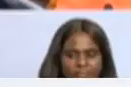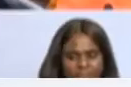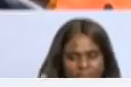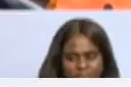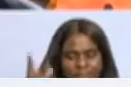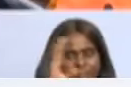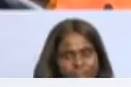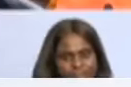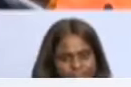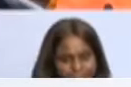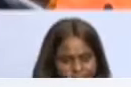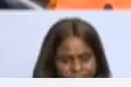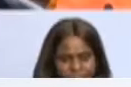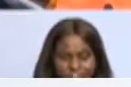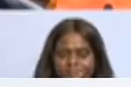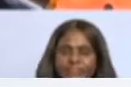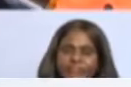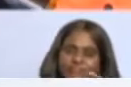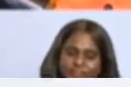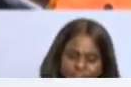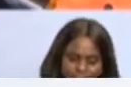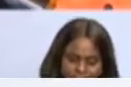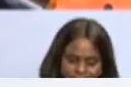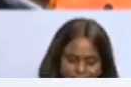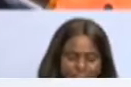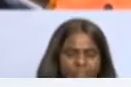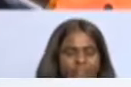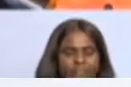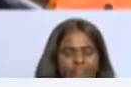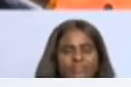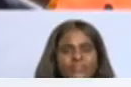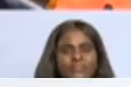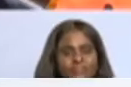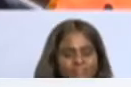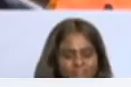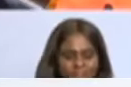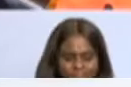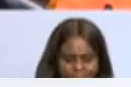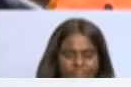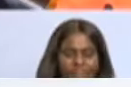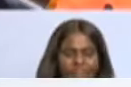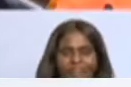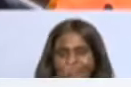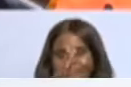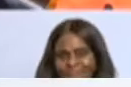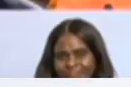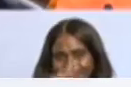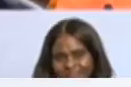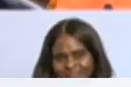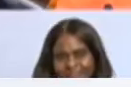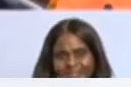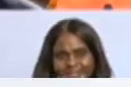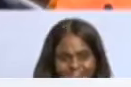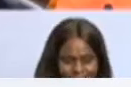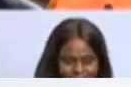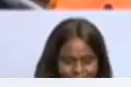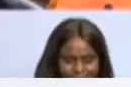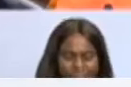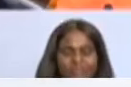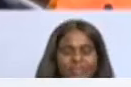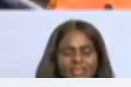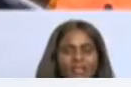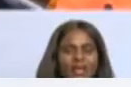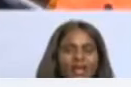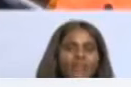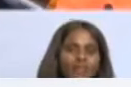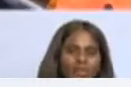are now being produced locally. Proudly, Madam Speaker, we can sit here and say we now